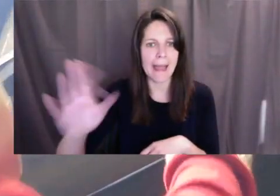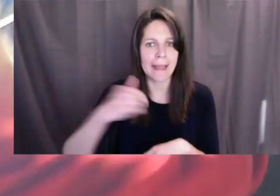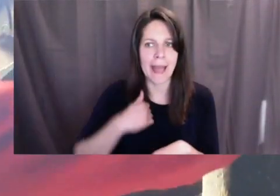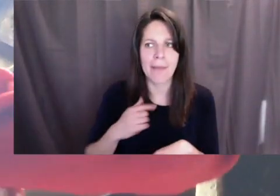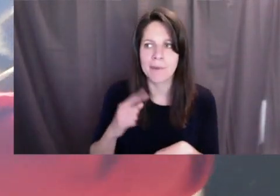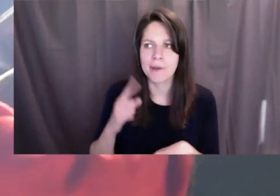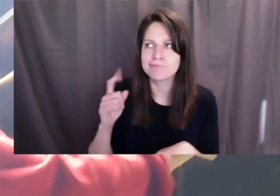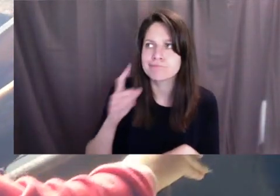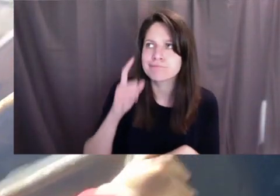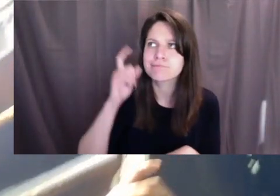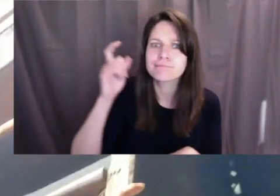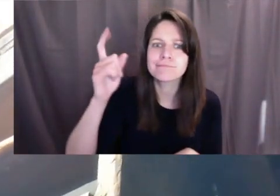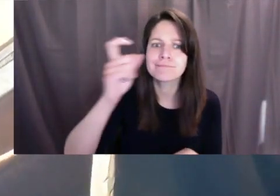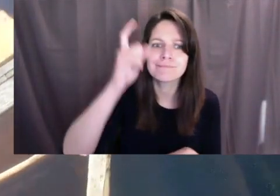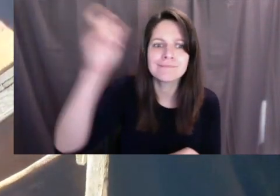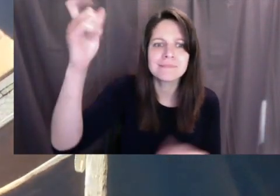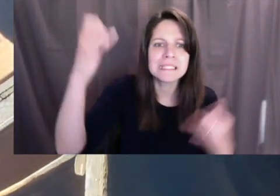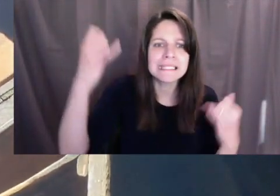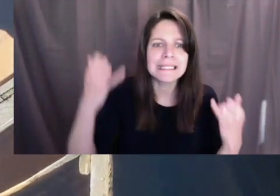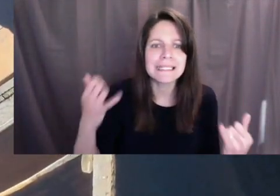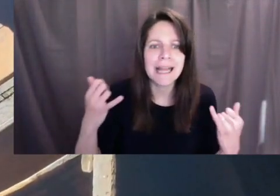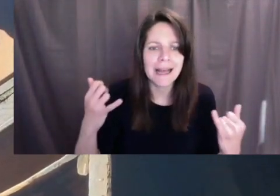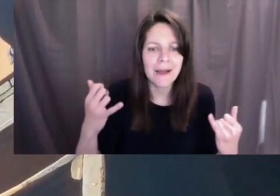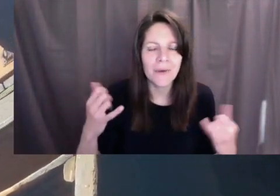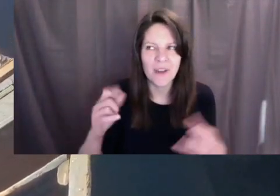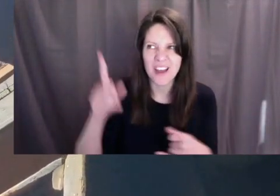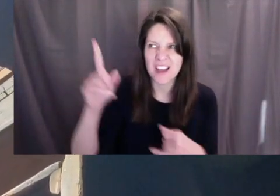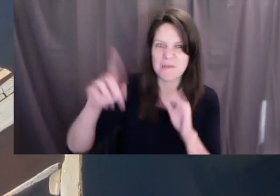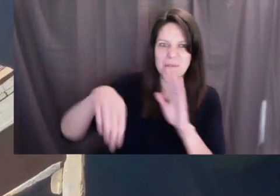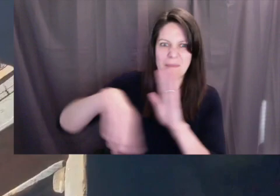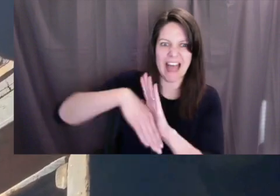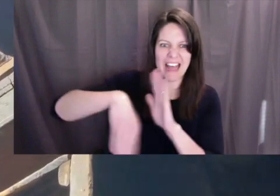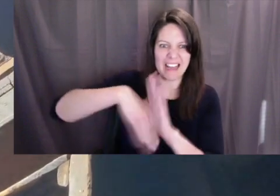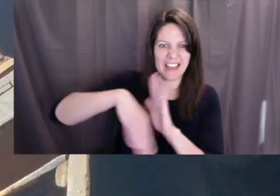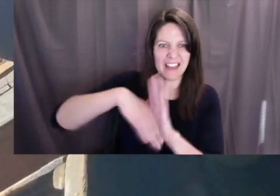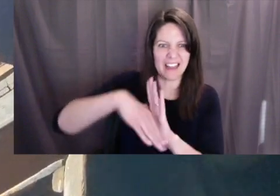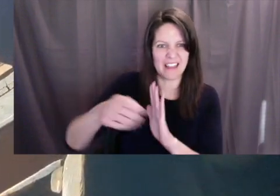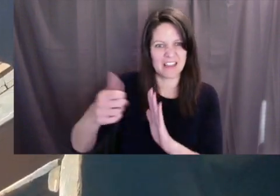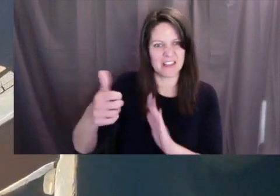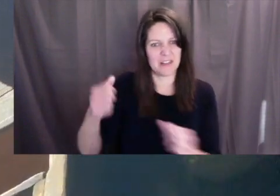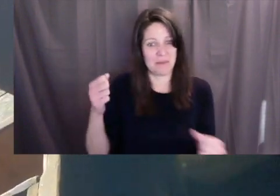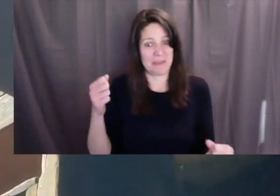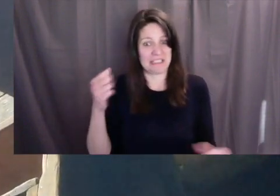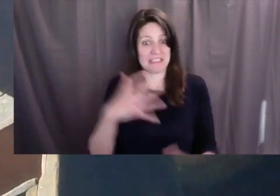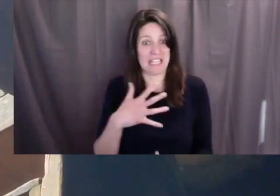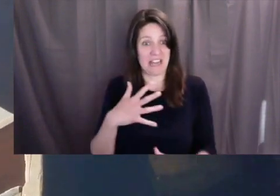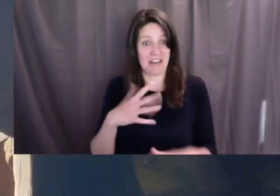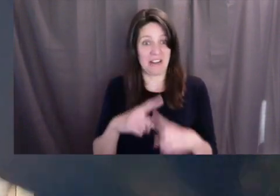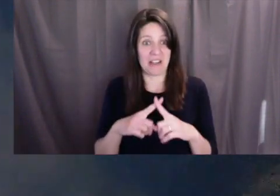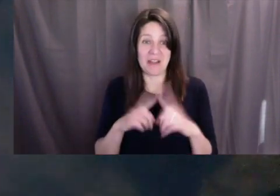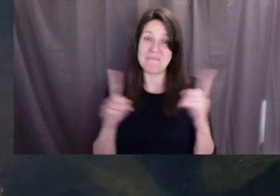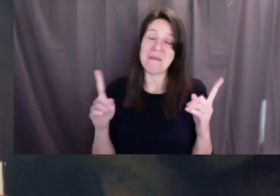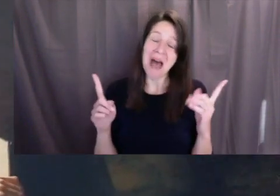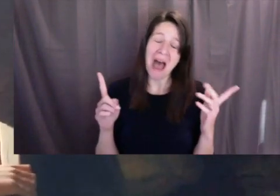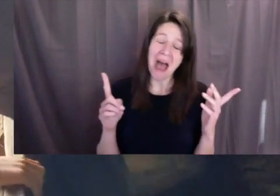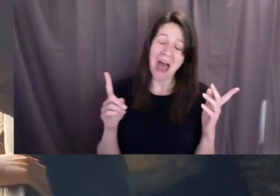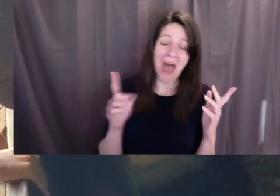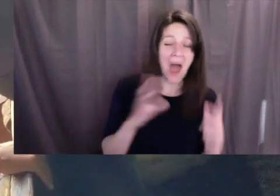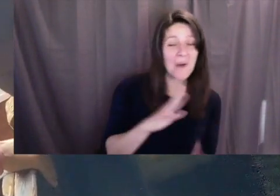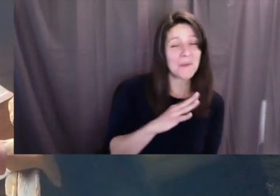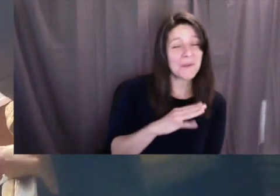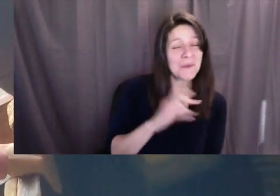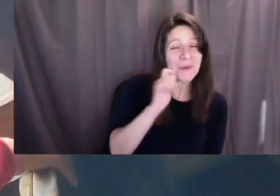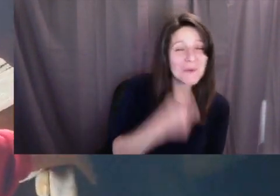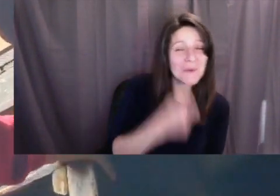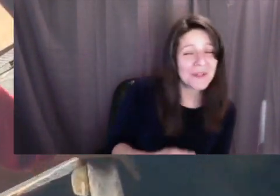Hi, I'm going up right now to where the bell is. It's kind of scary. But it's kind of cool,